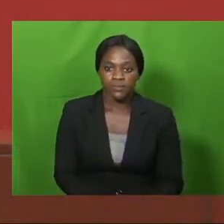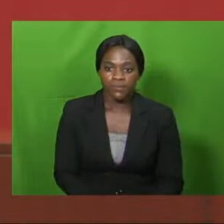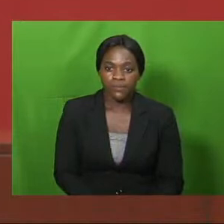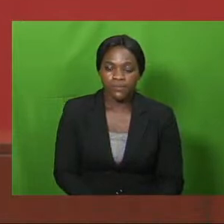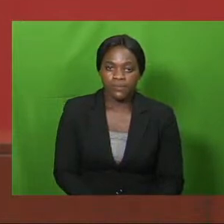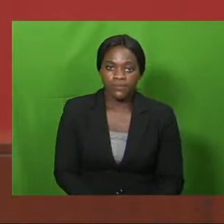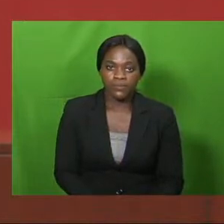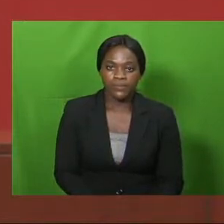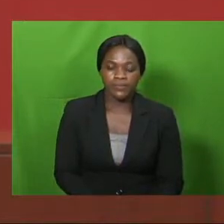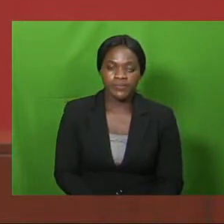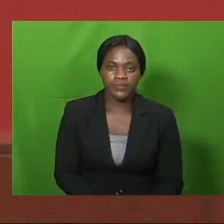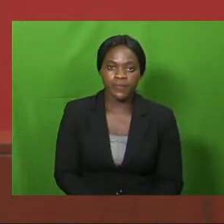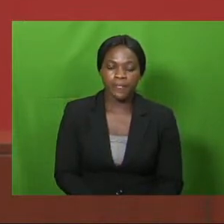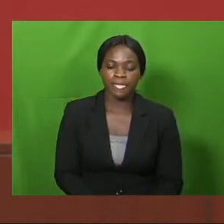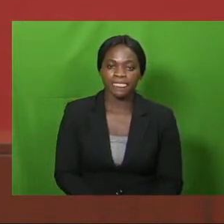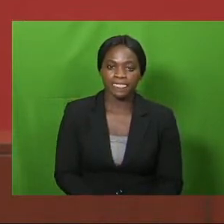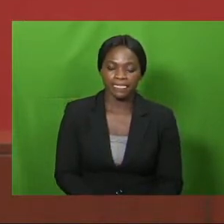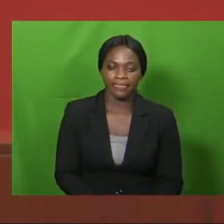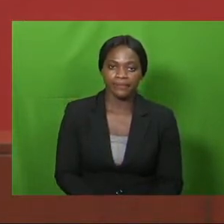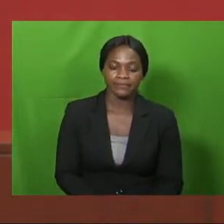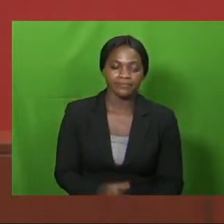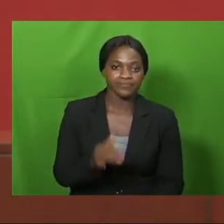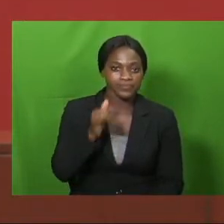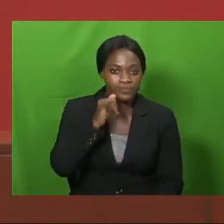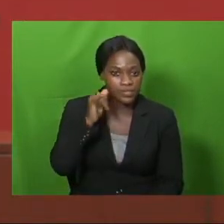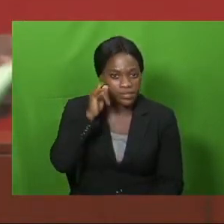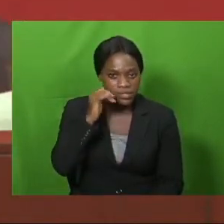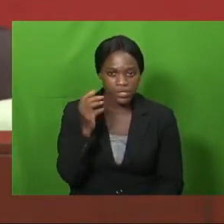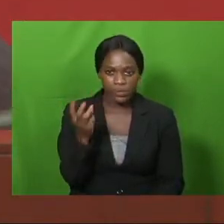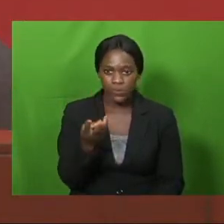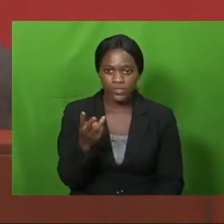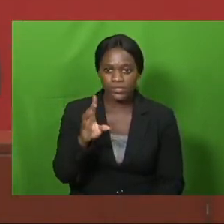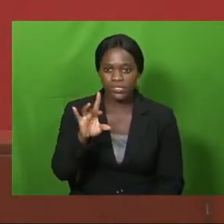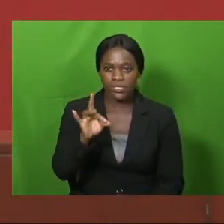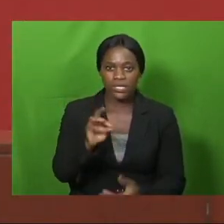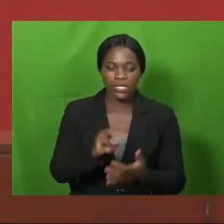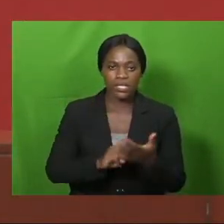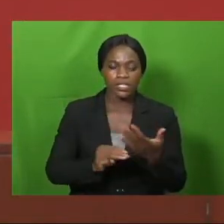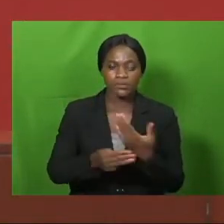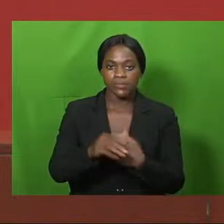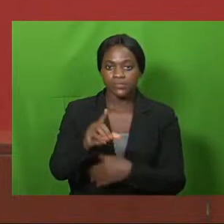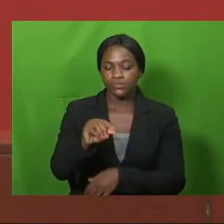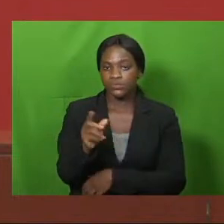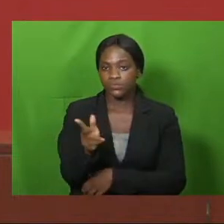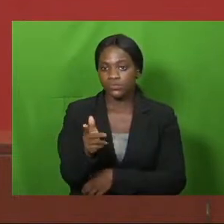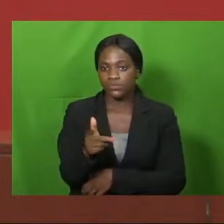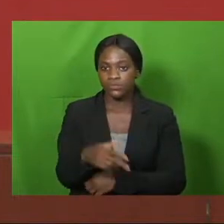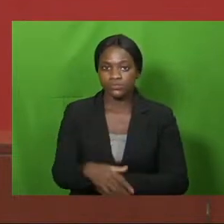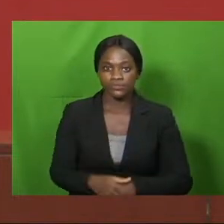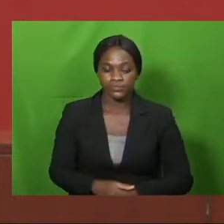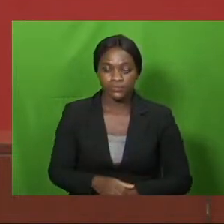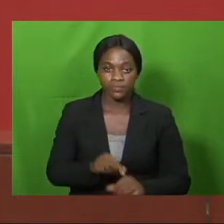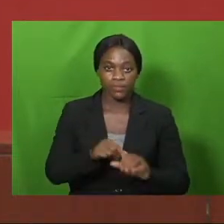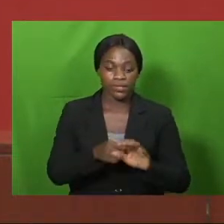yesterday, Wednesday, 8 March 2023. We will start with page